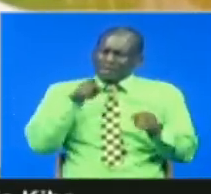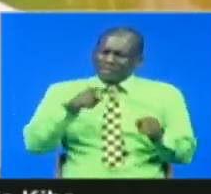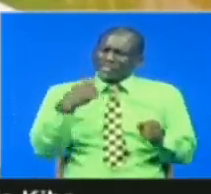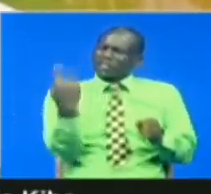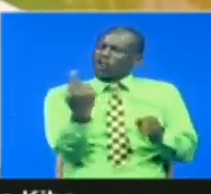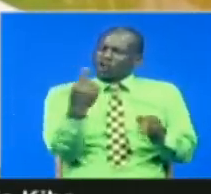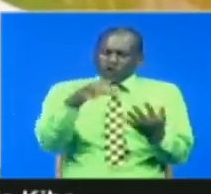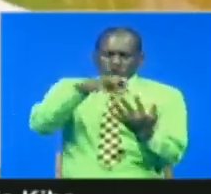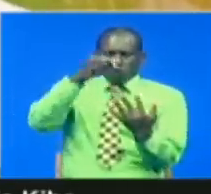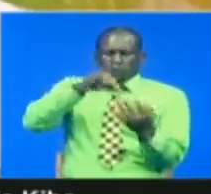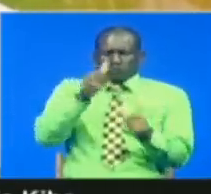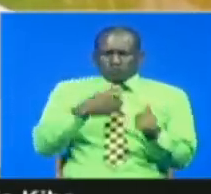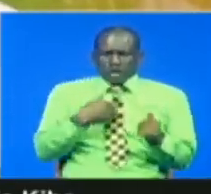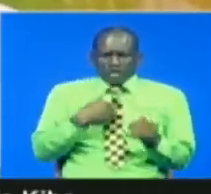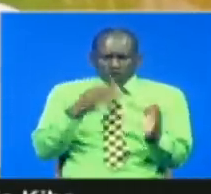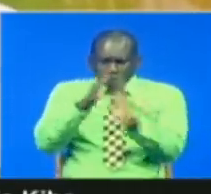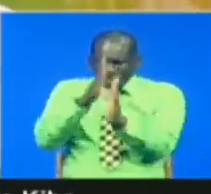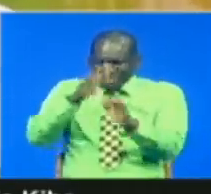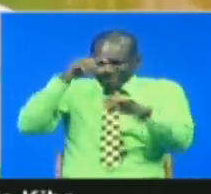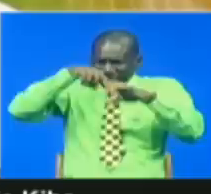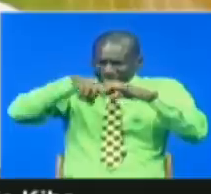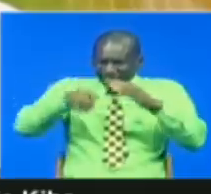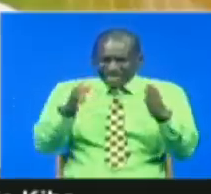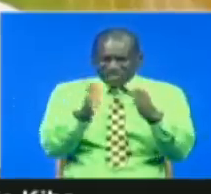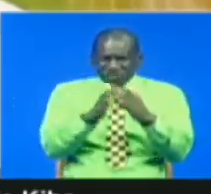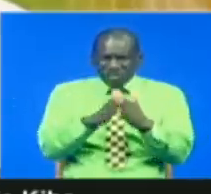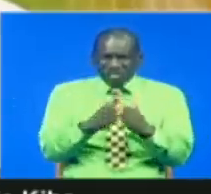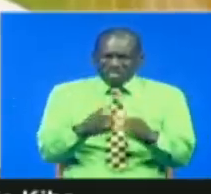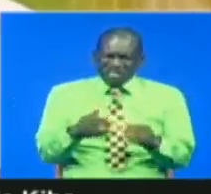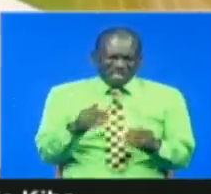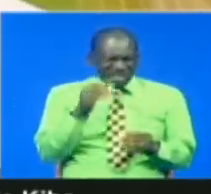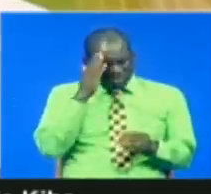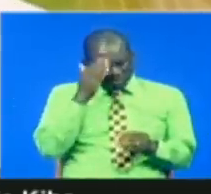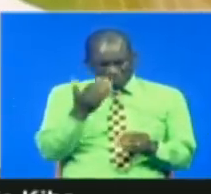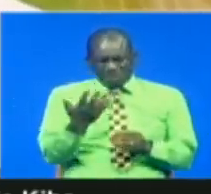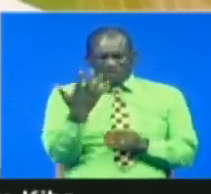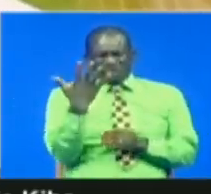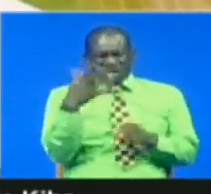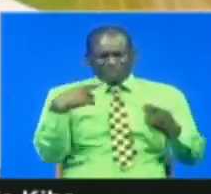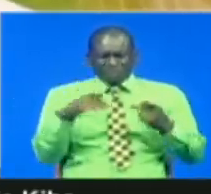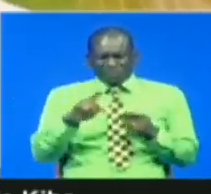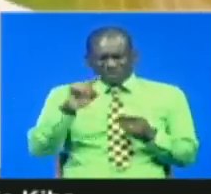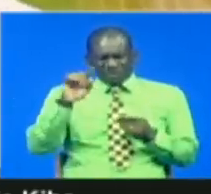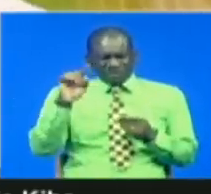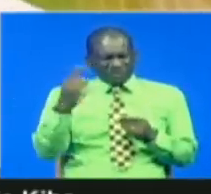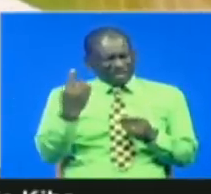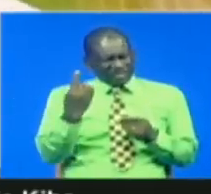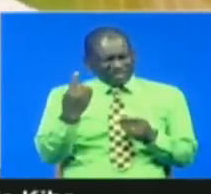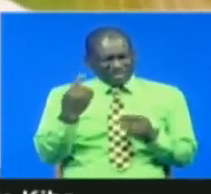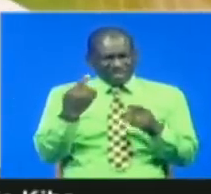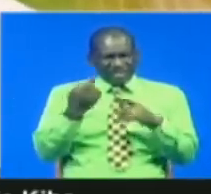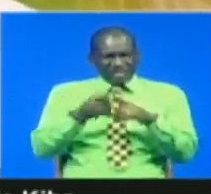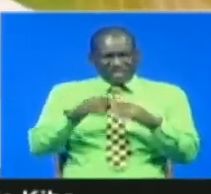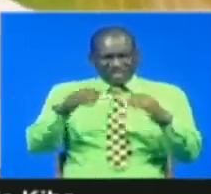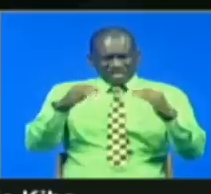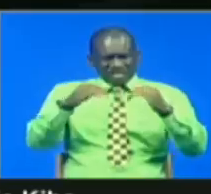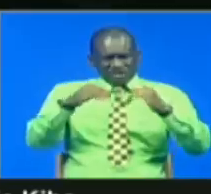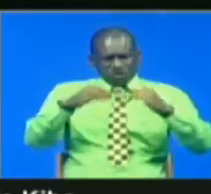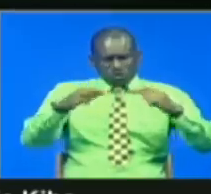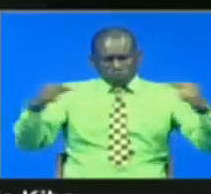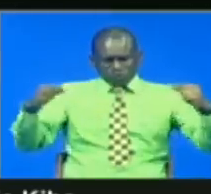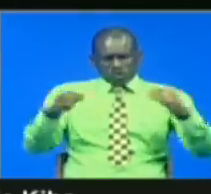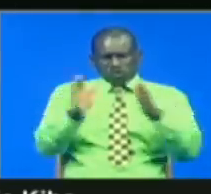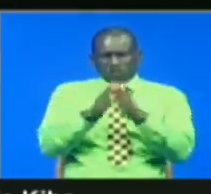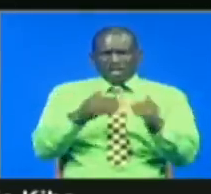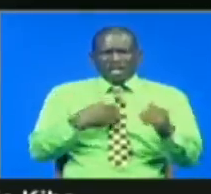option we have. So we went and hid in. I think we were like five people in the first one, and then the adjacent one had like seven people.